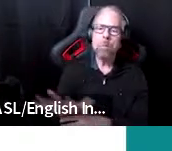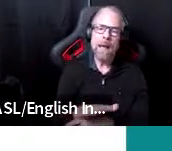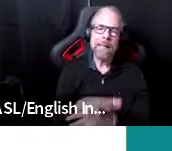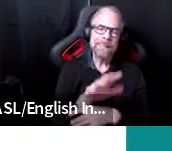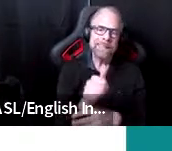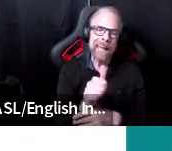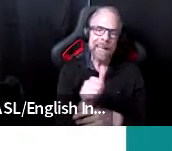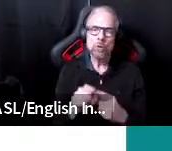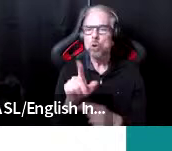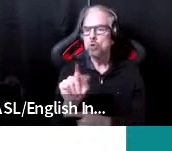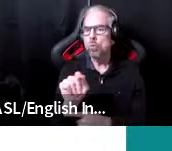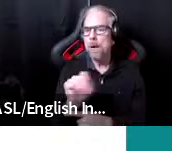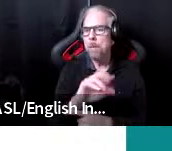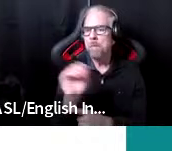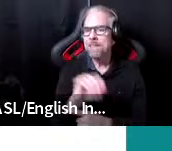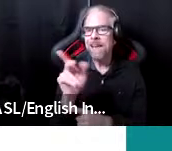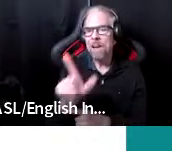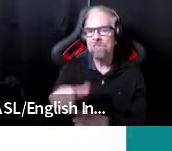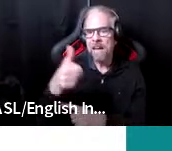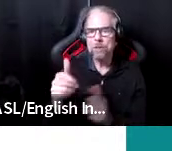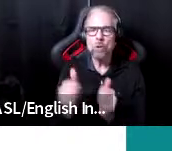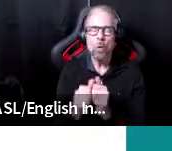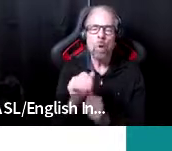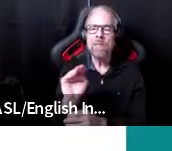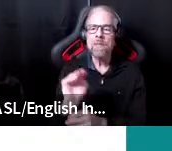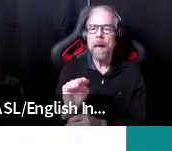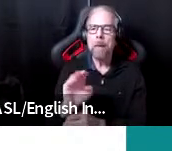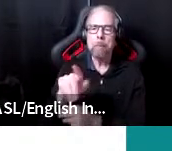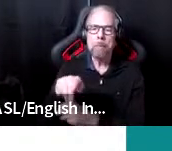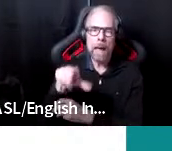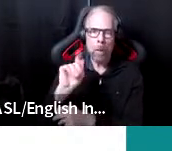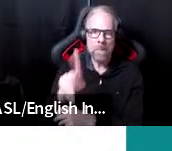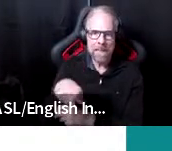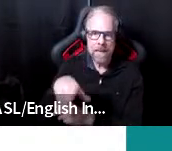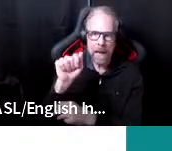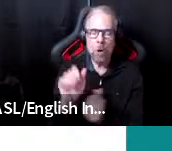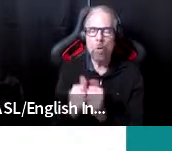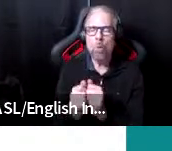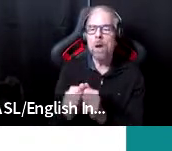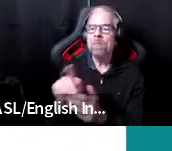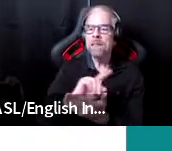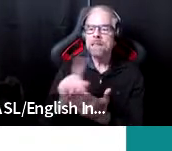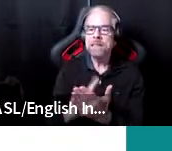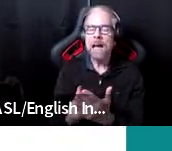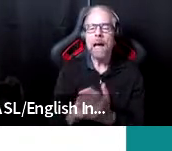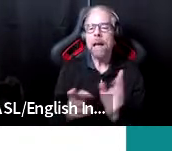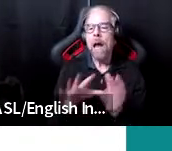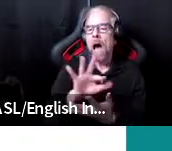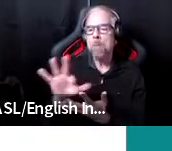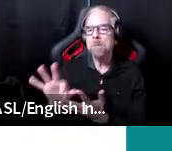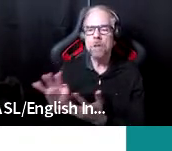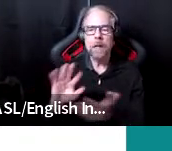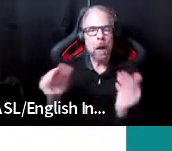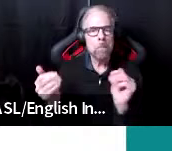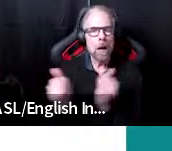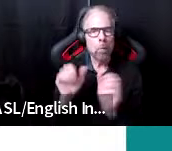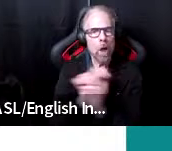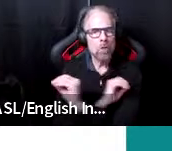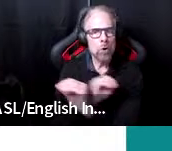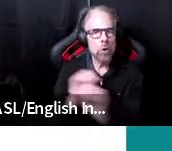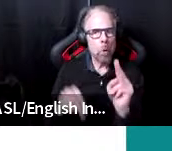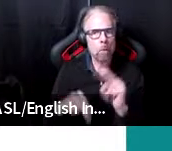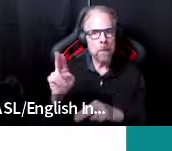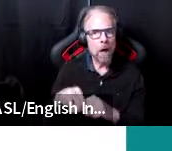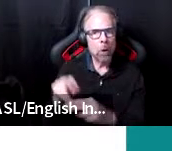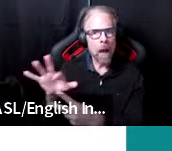20% faster with the modified LPA and design options compared to the no build condition. Next slide.